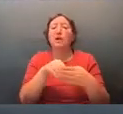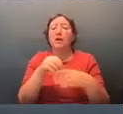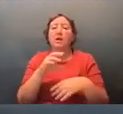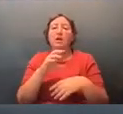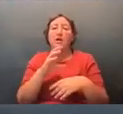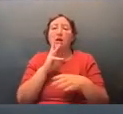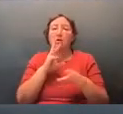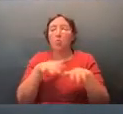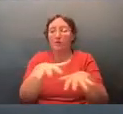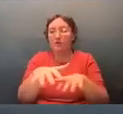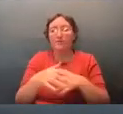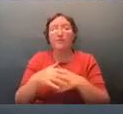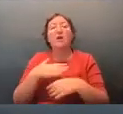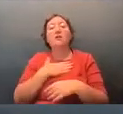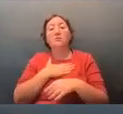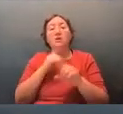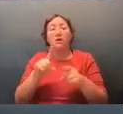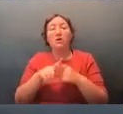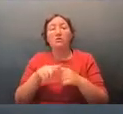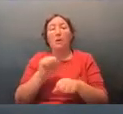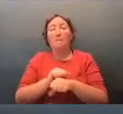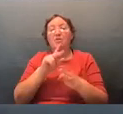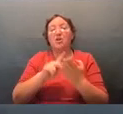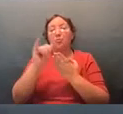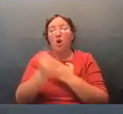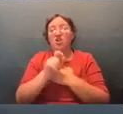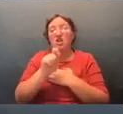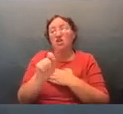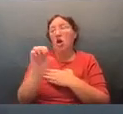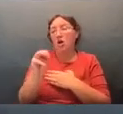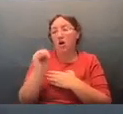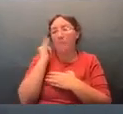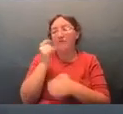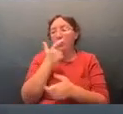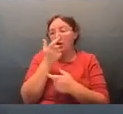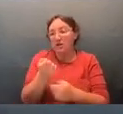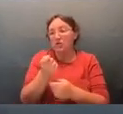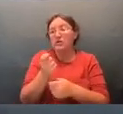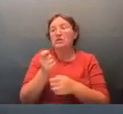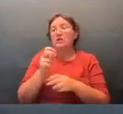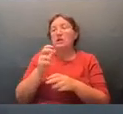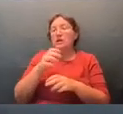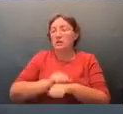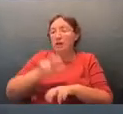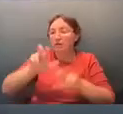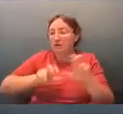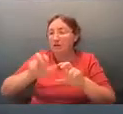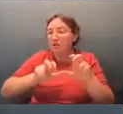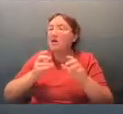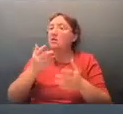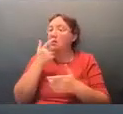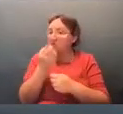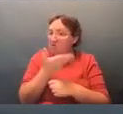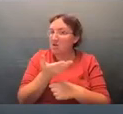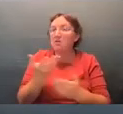So please go to mountainproject.com and check this out if you are into climbing and you're thinking that, hey, I might want to come up here and do